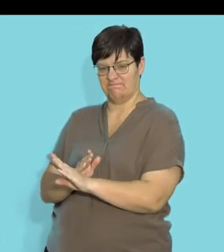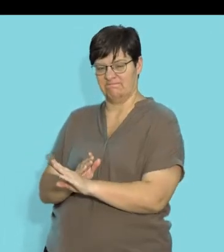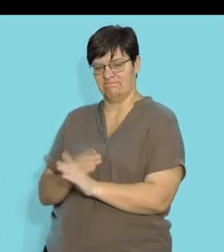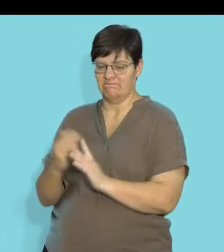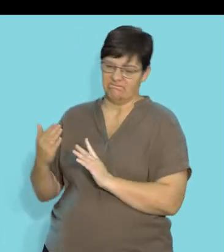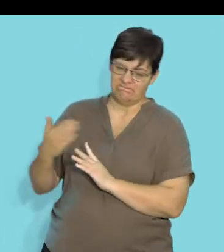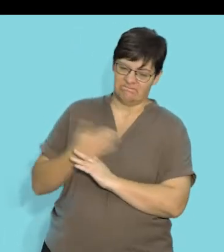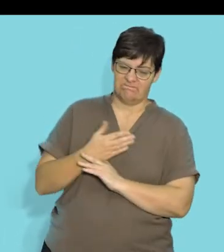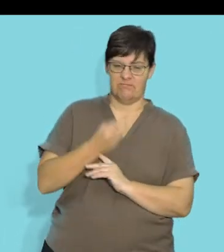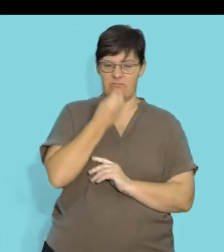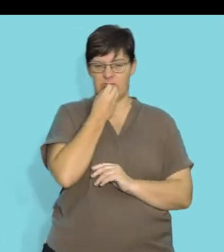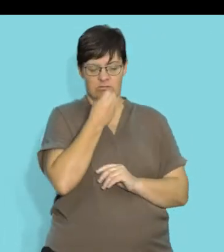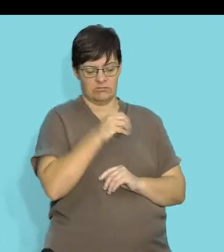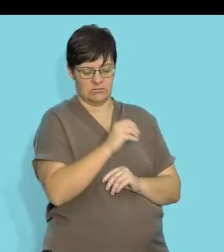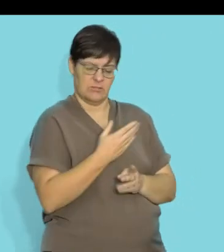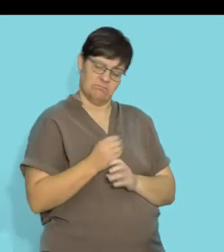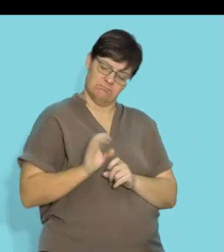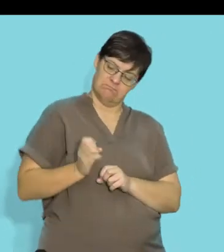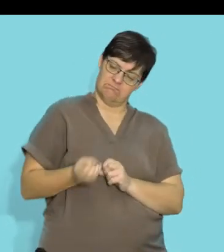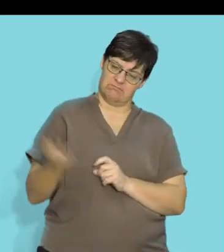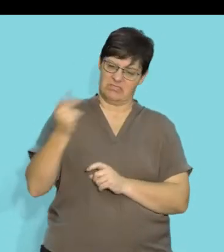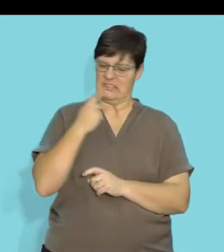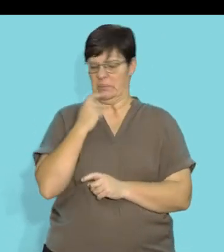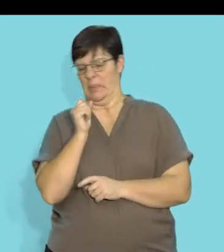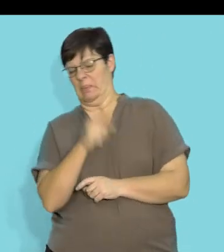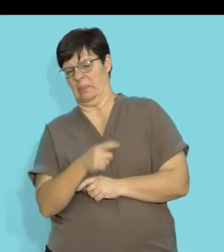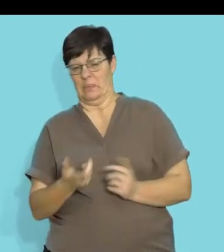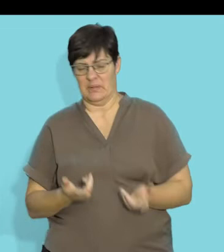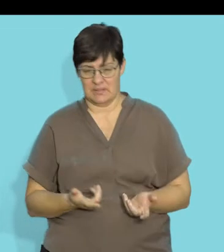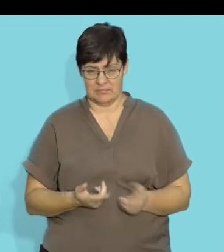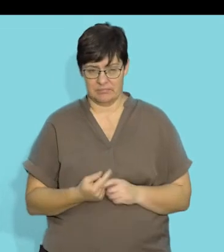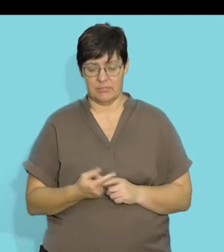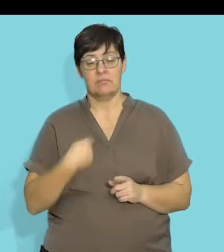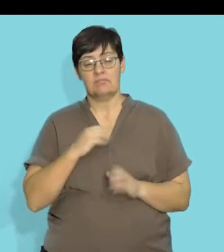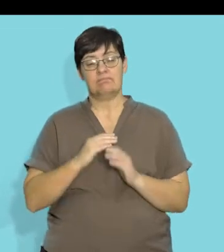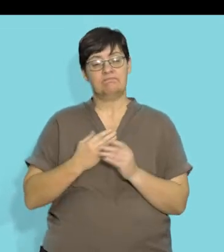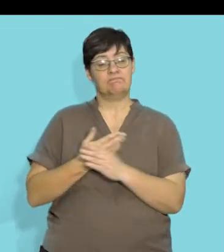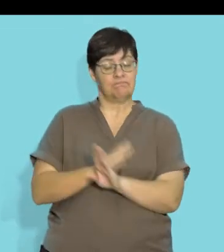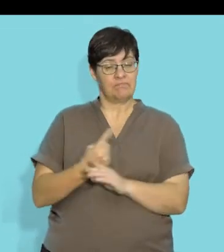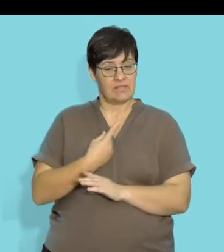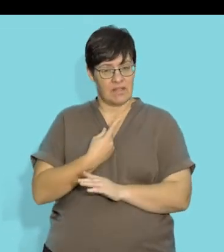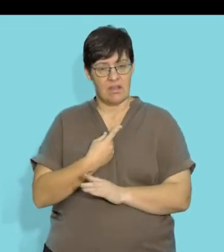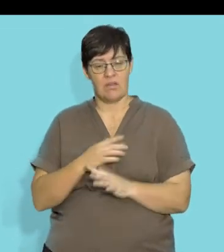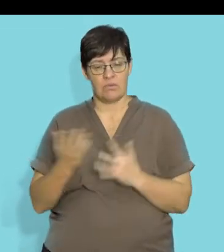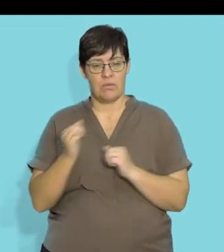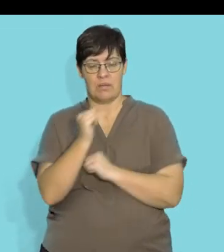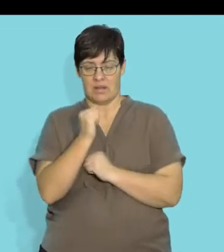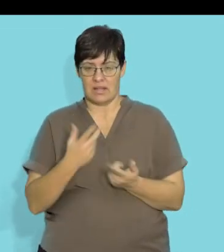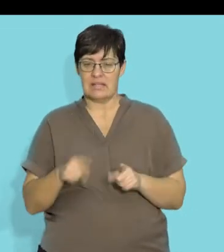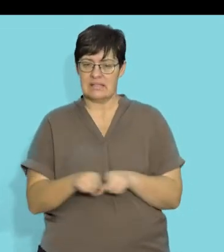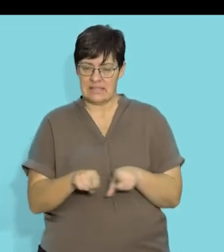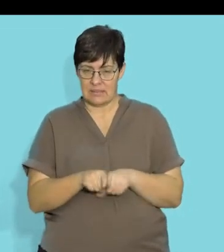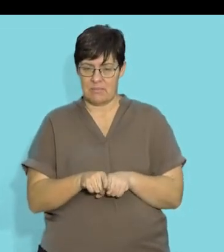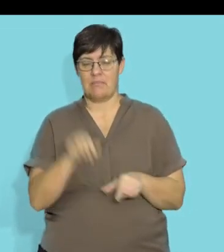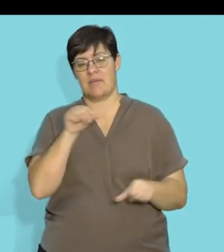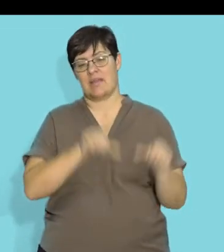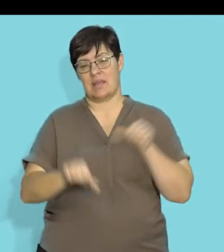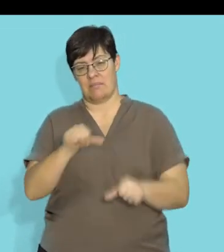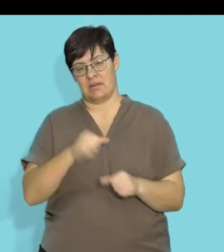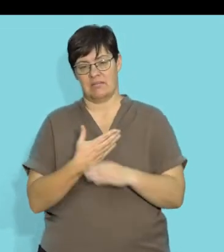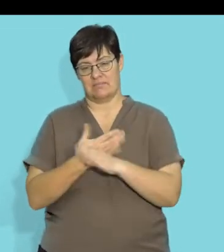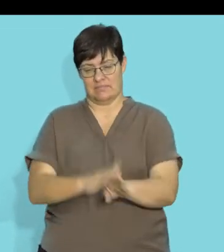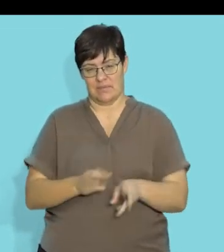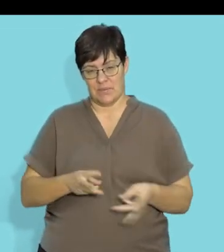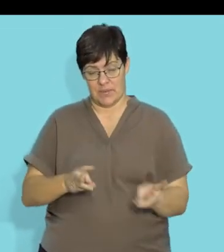themselves against invasion from herbivores. Plants defend themselves by means of mechanical as well as